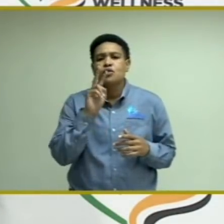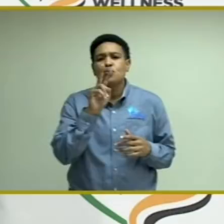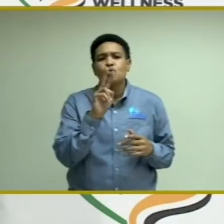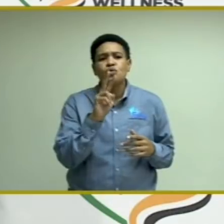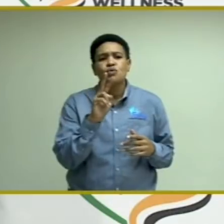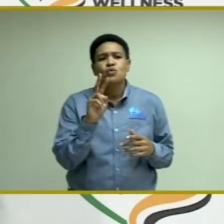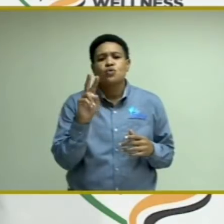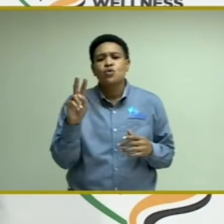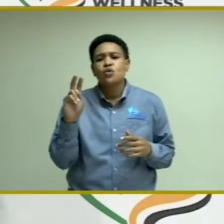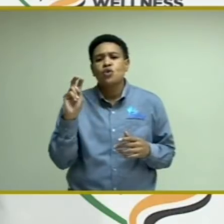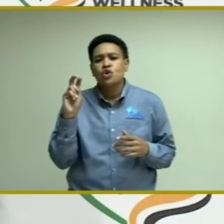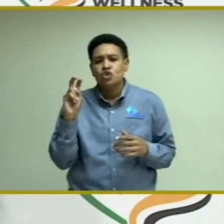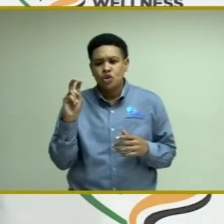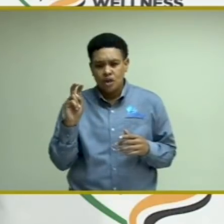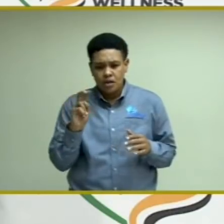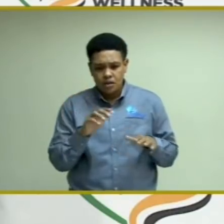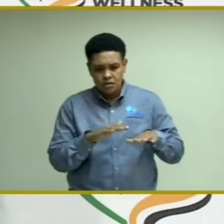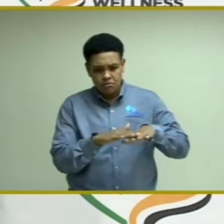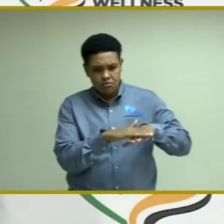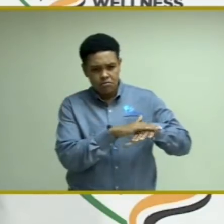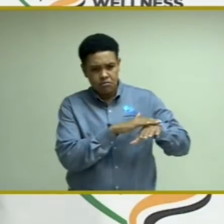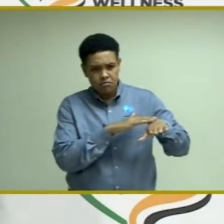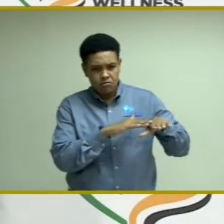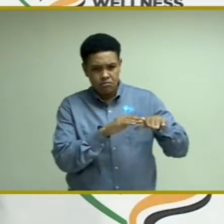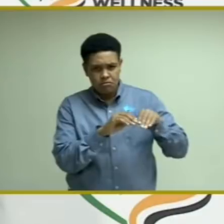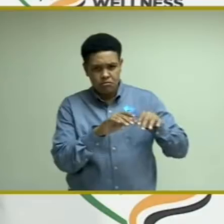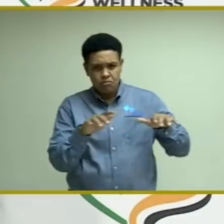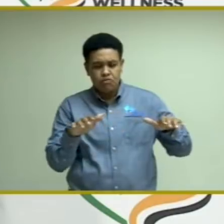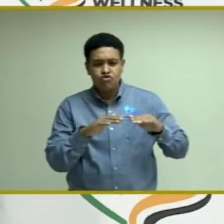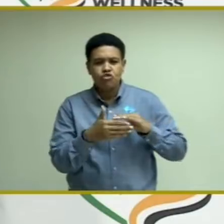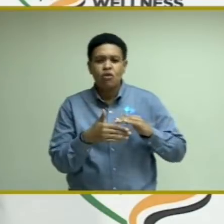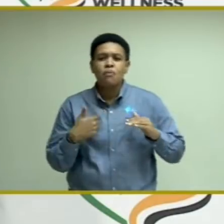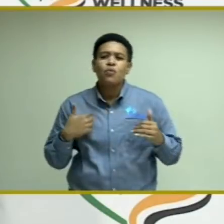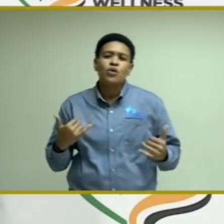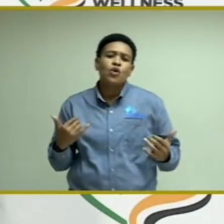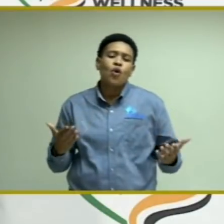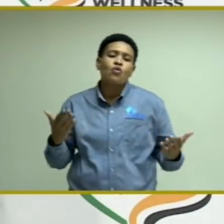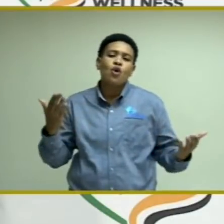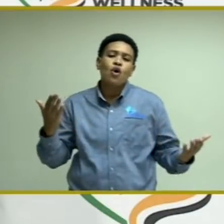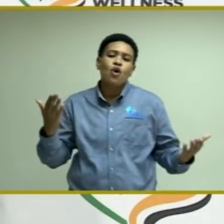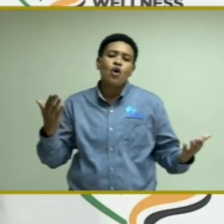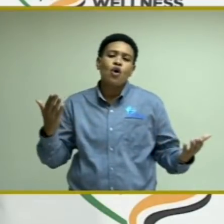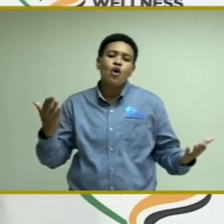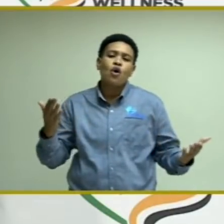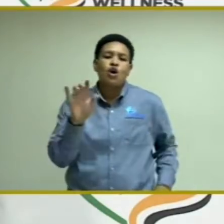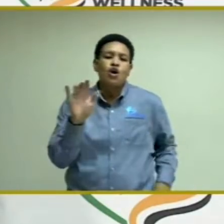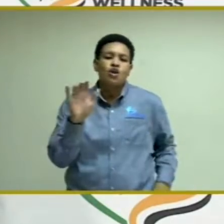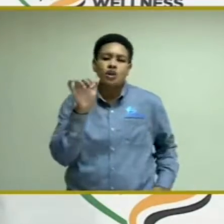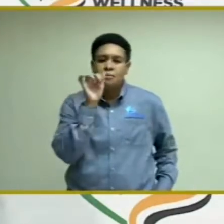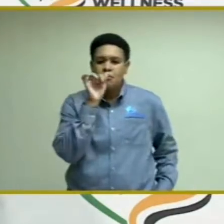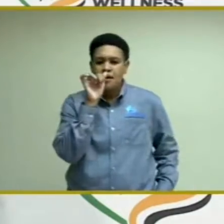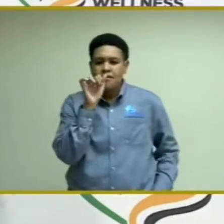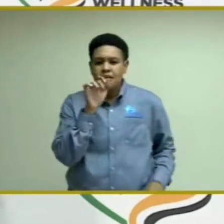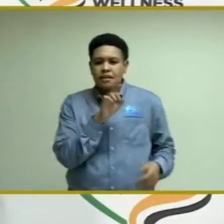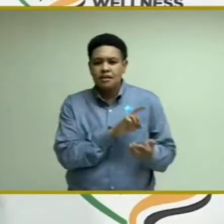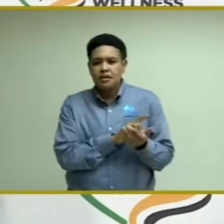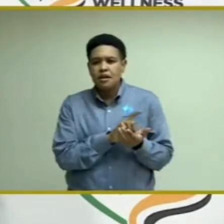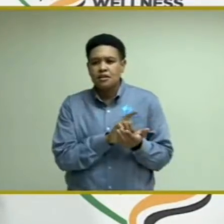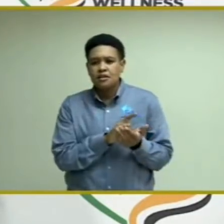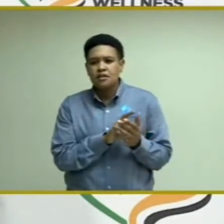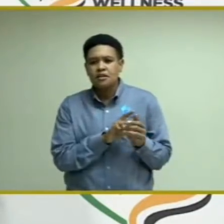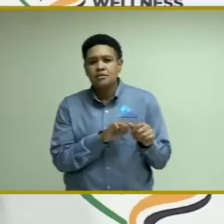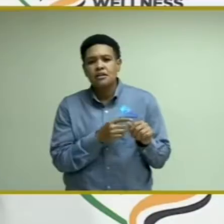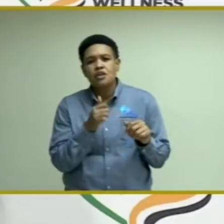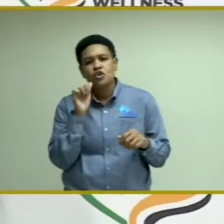200+ outlets across the country. We are now offering 100 private doctors